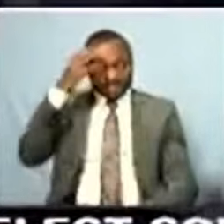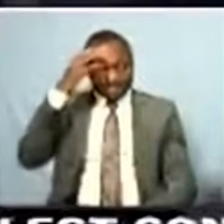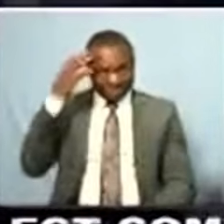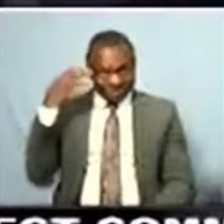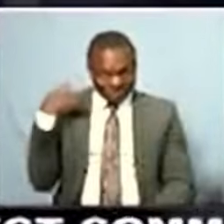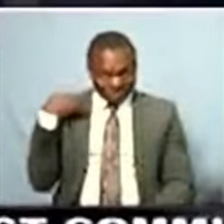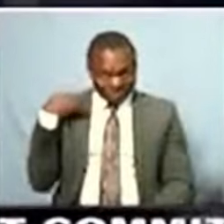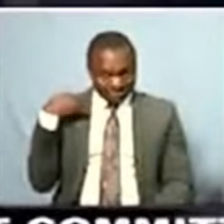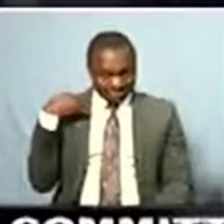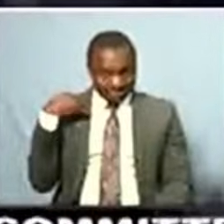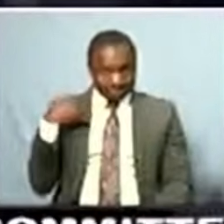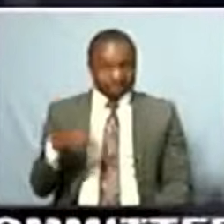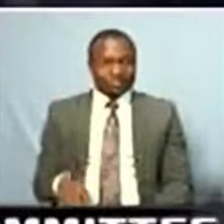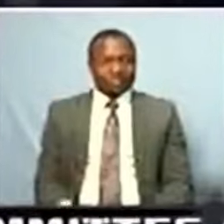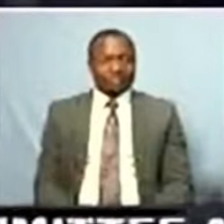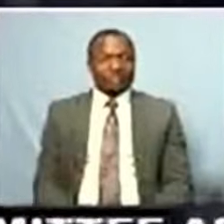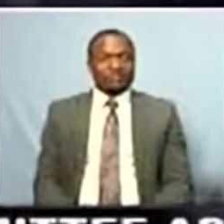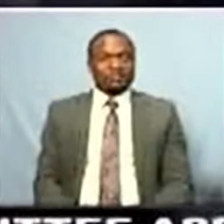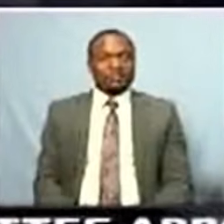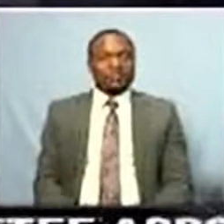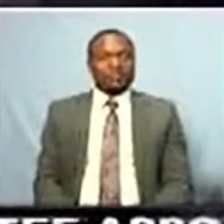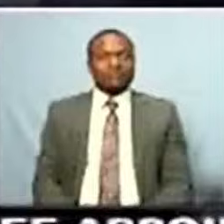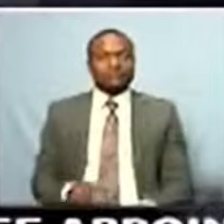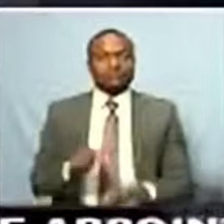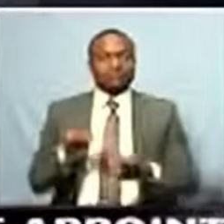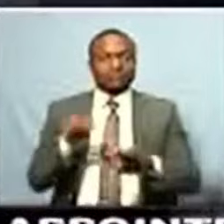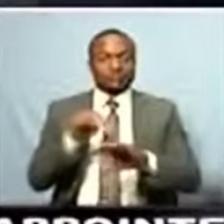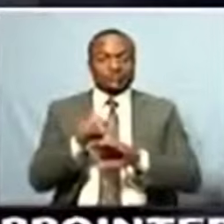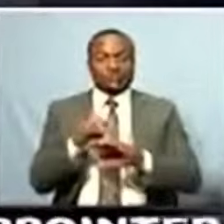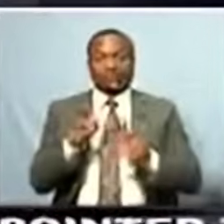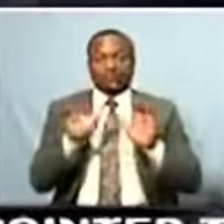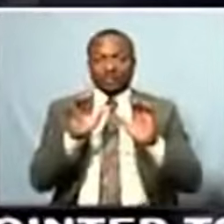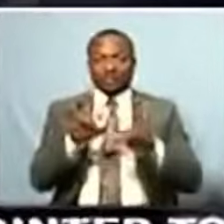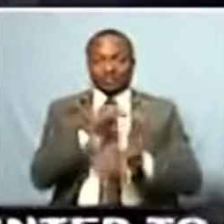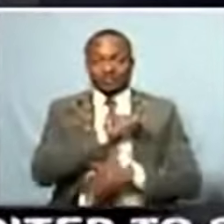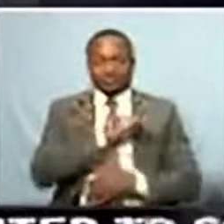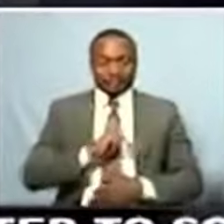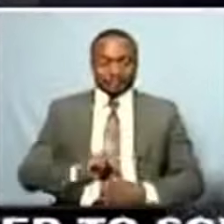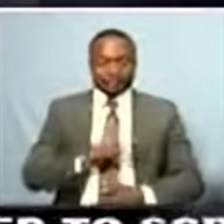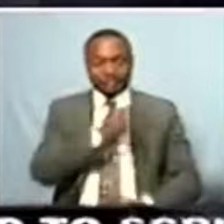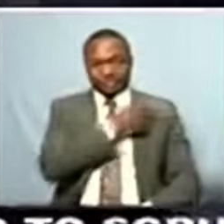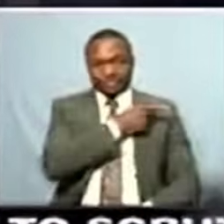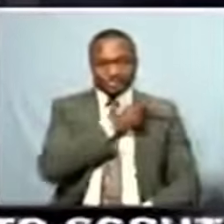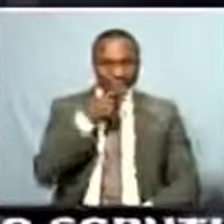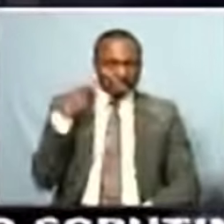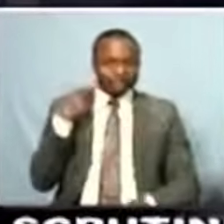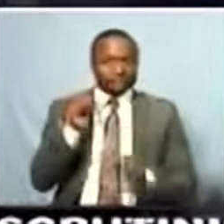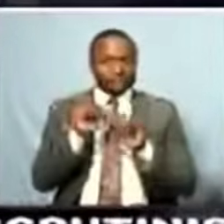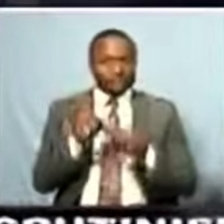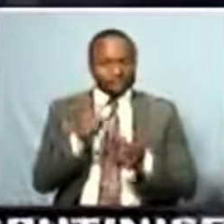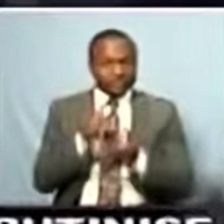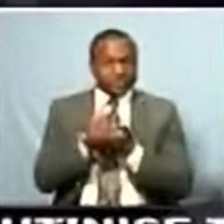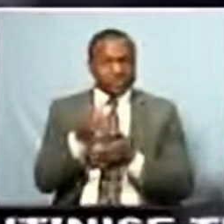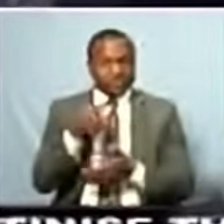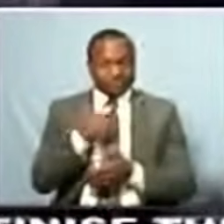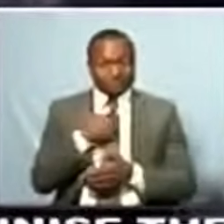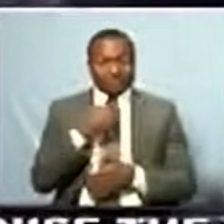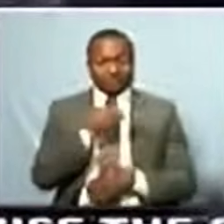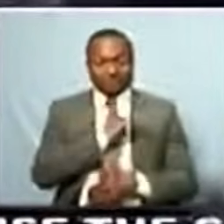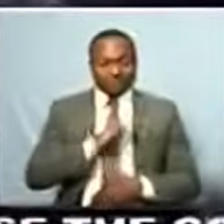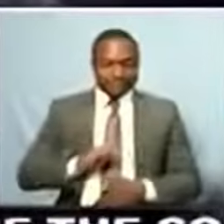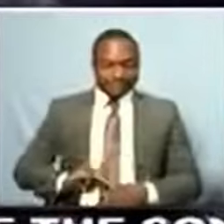for National Assembly or members of Parliament? Kindly help me, honorable members.